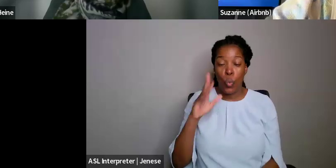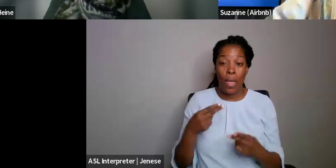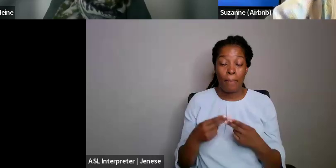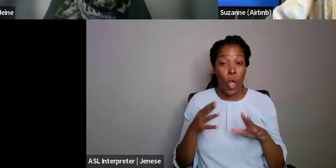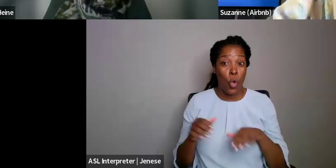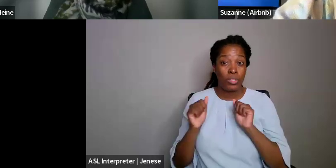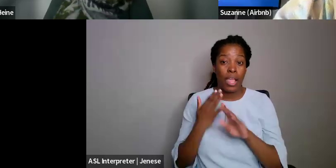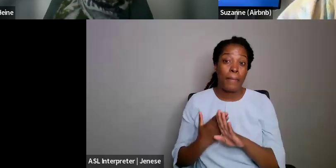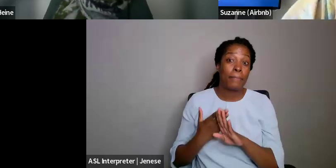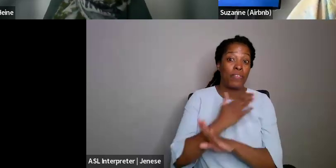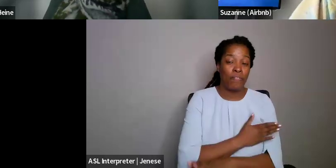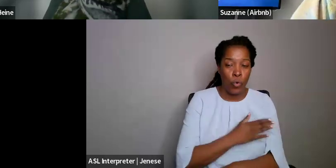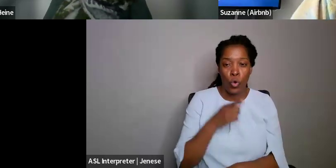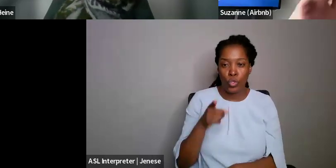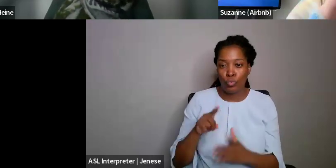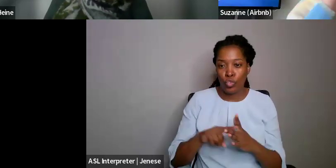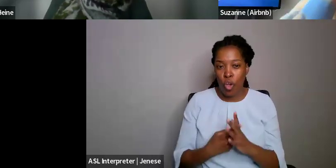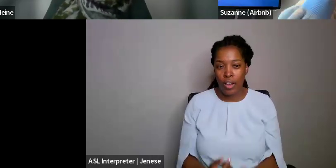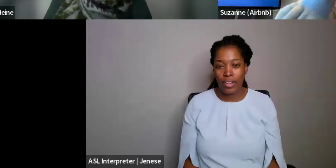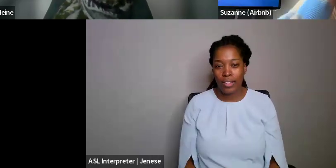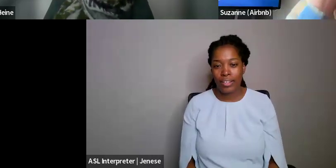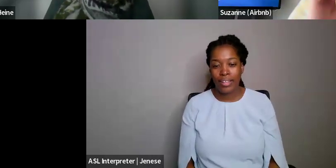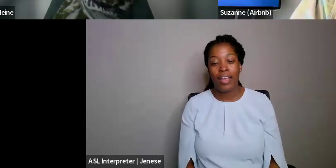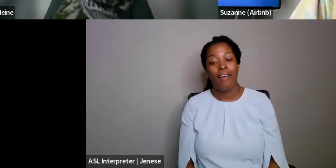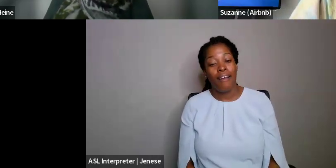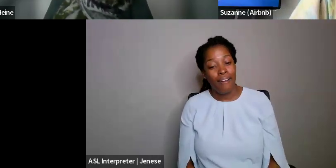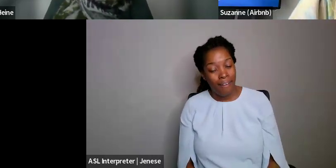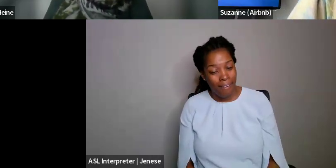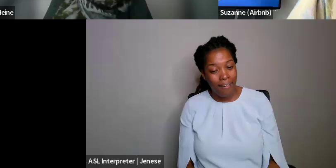deep questions. What? That